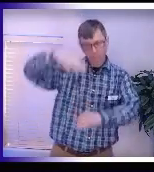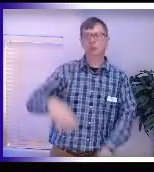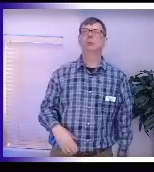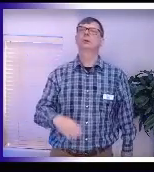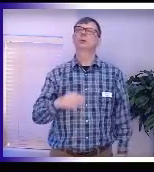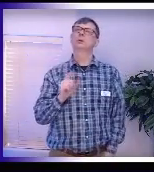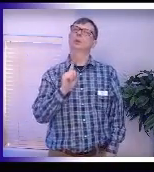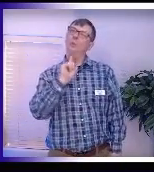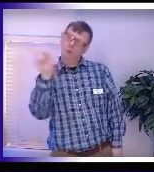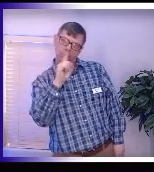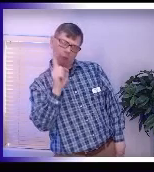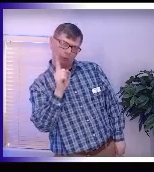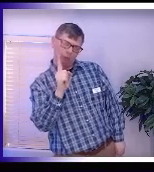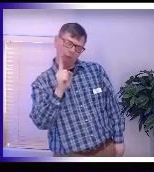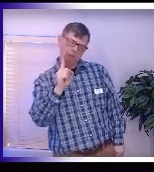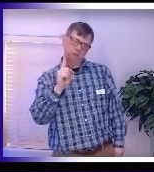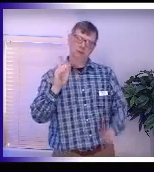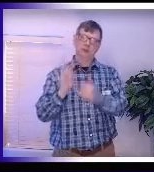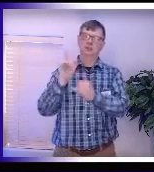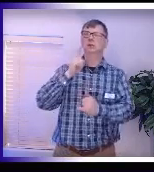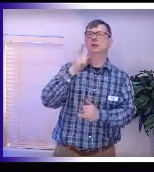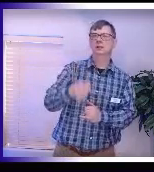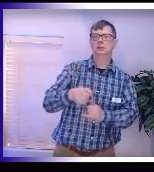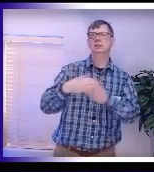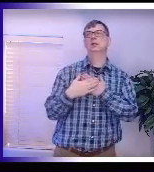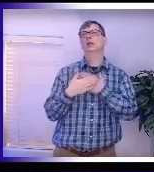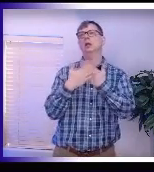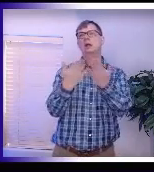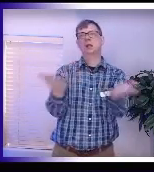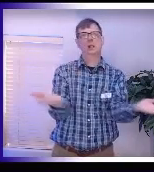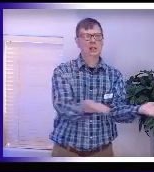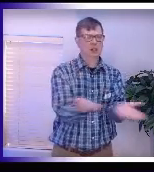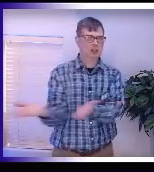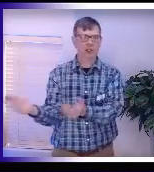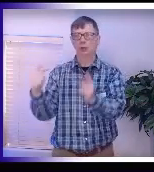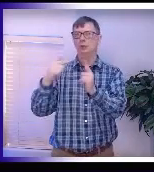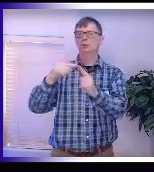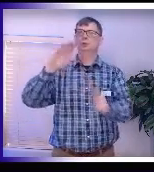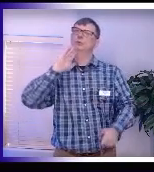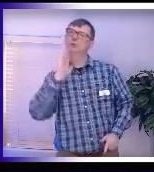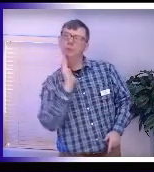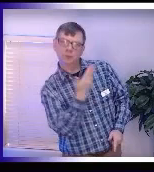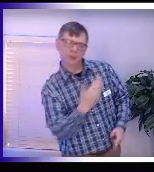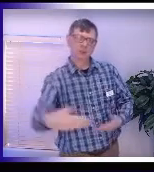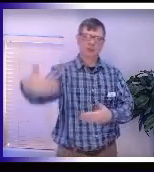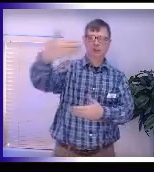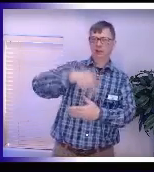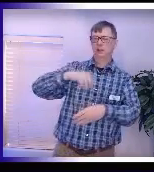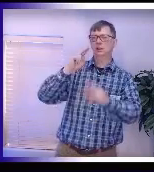and once it has been allowed to be in unity